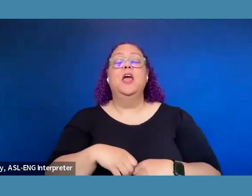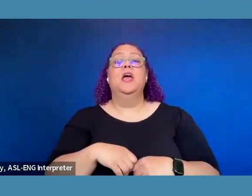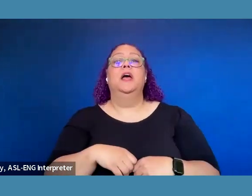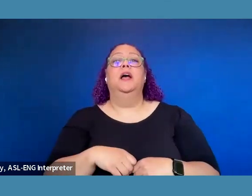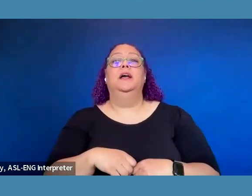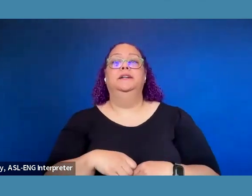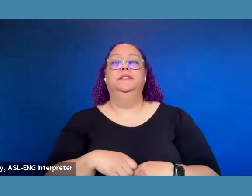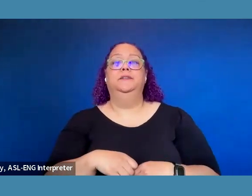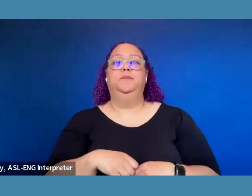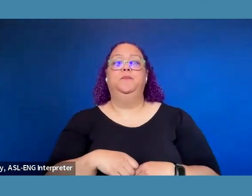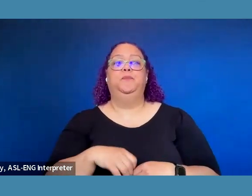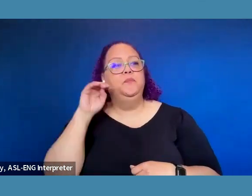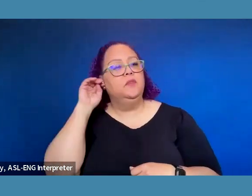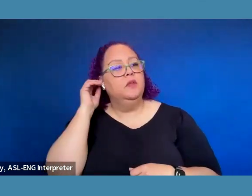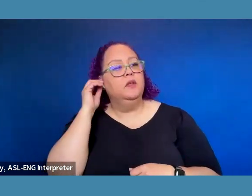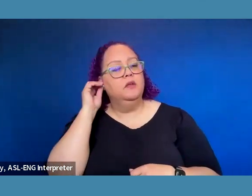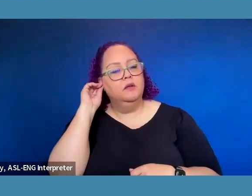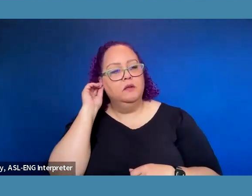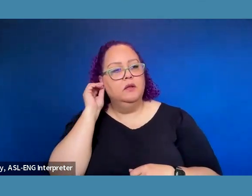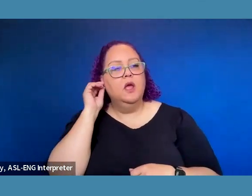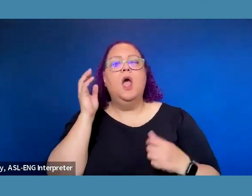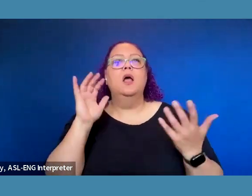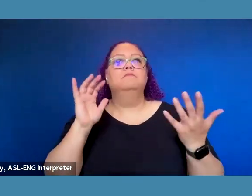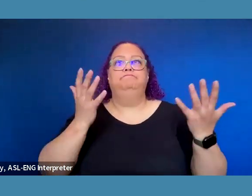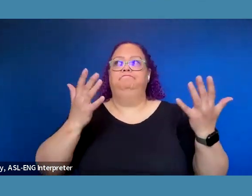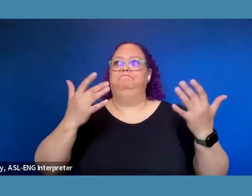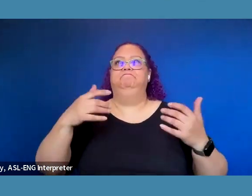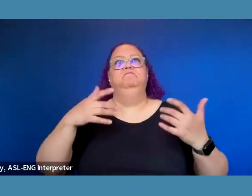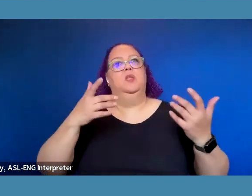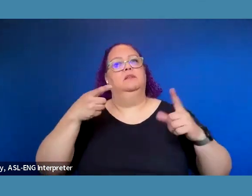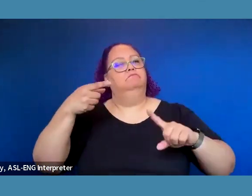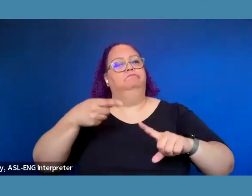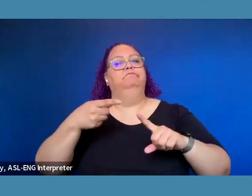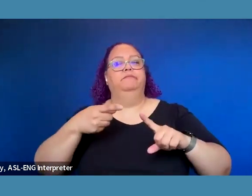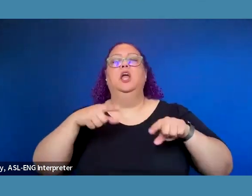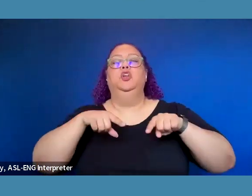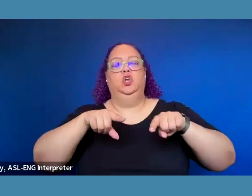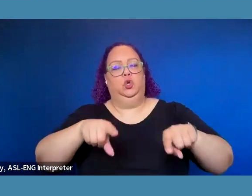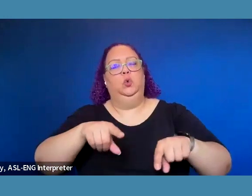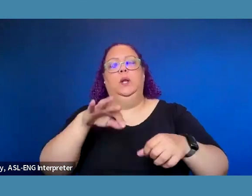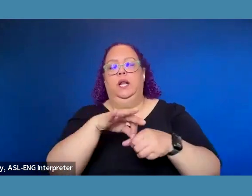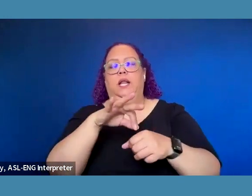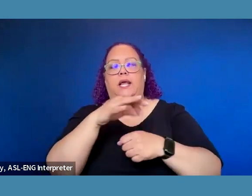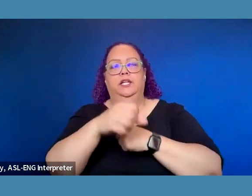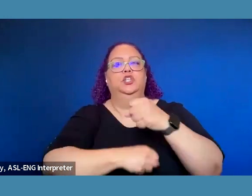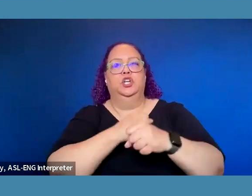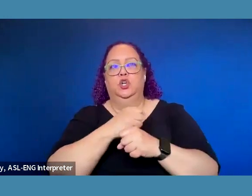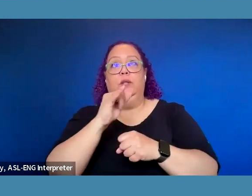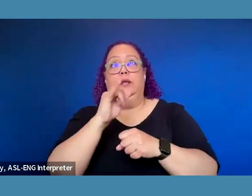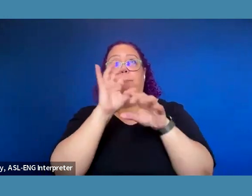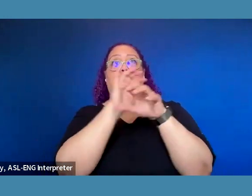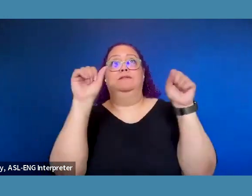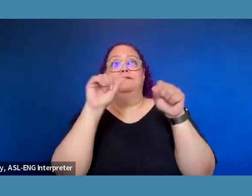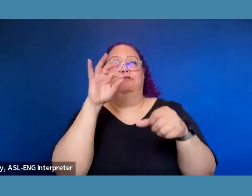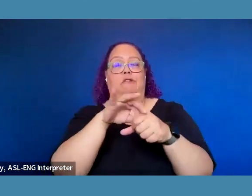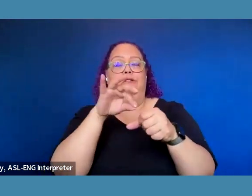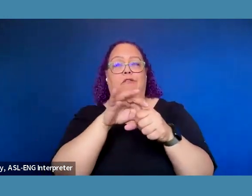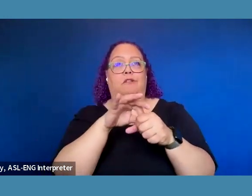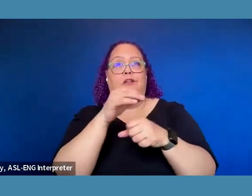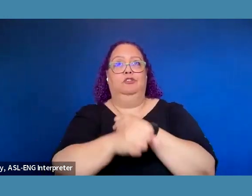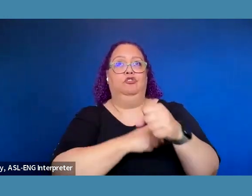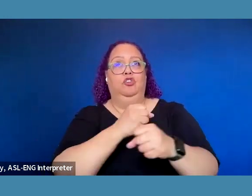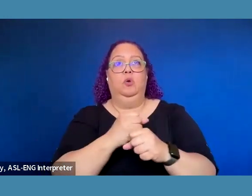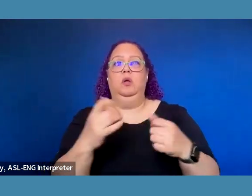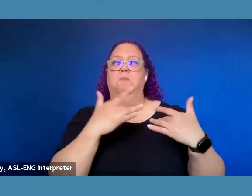a election year, like the presidential election year, there tends to be a lot of focus on the national, as